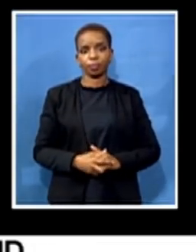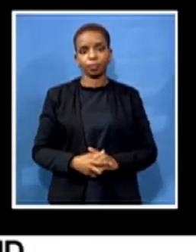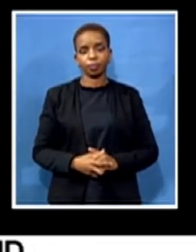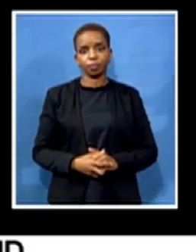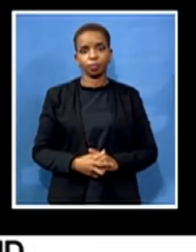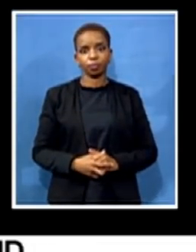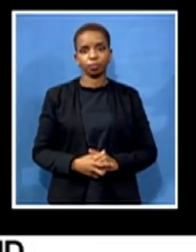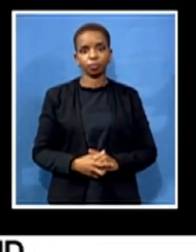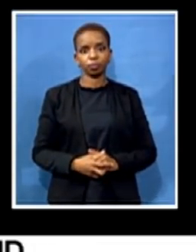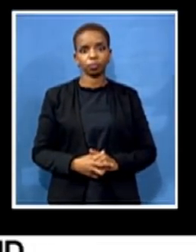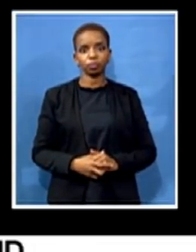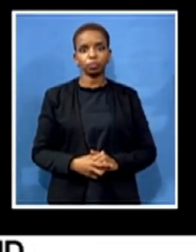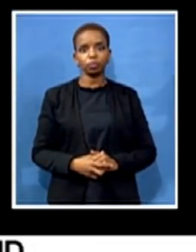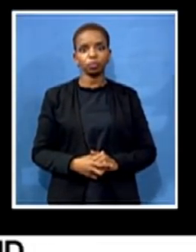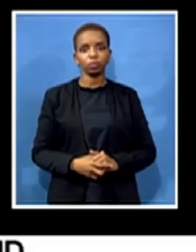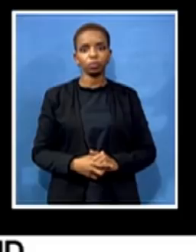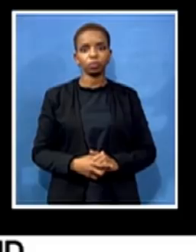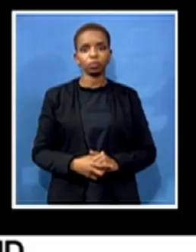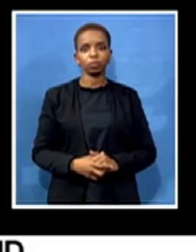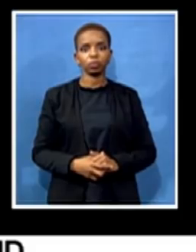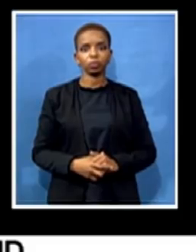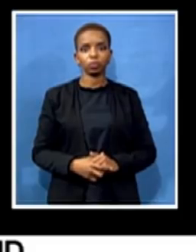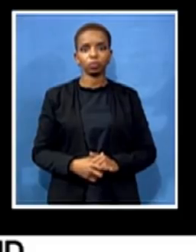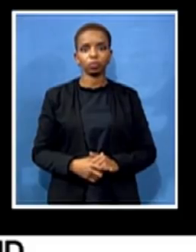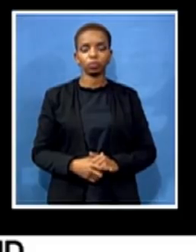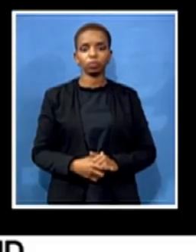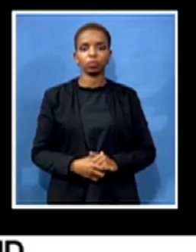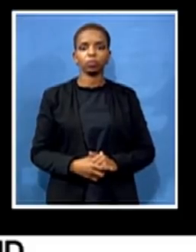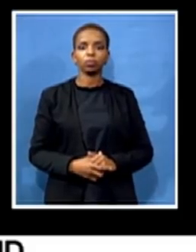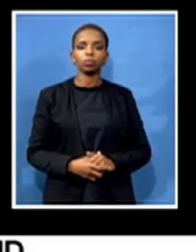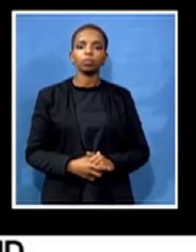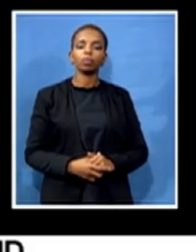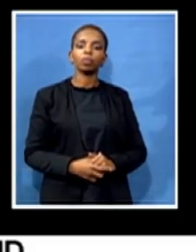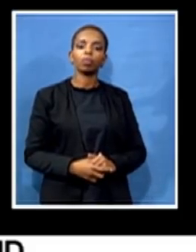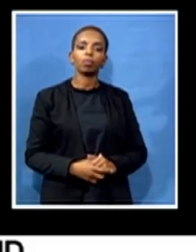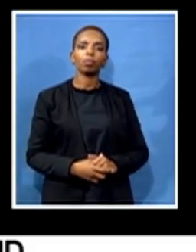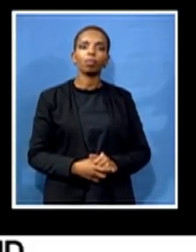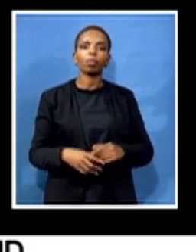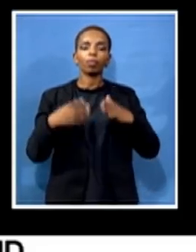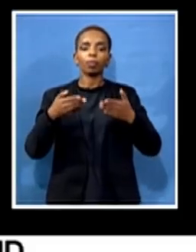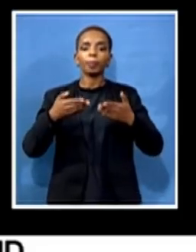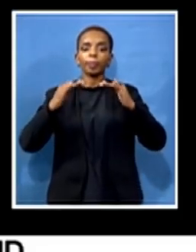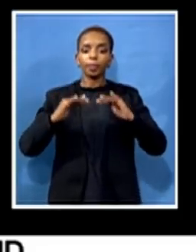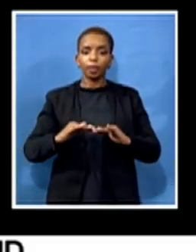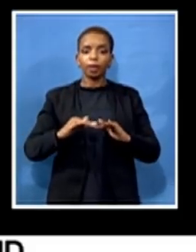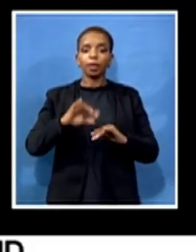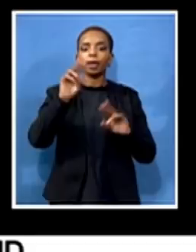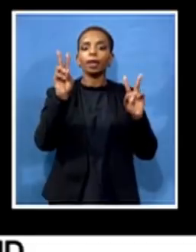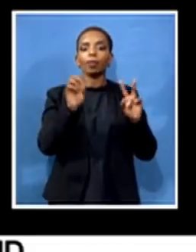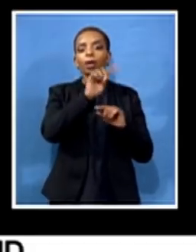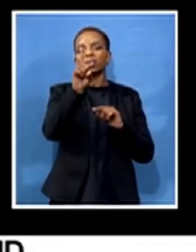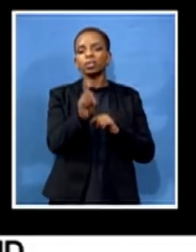And then on the question of food parcels, of